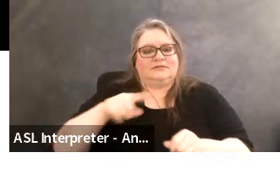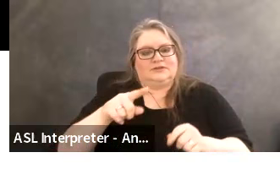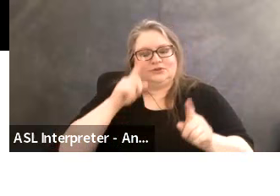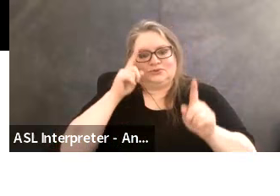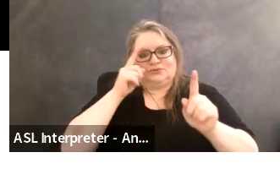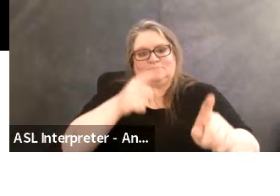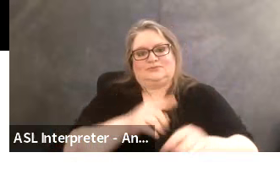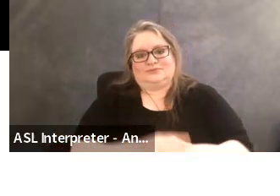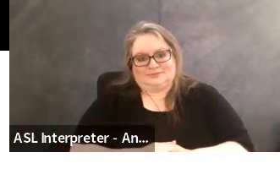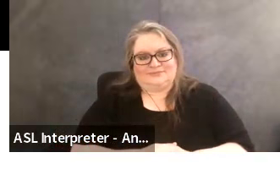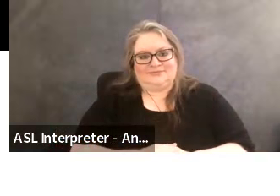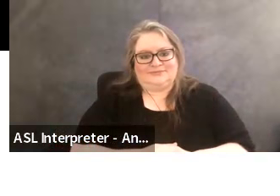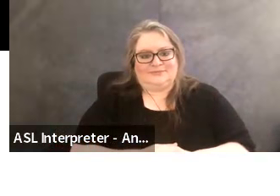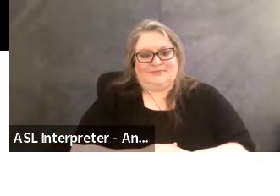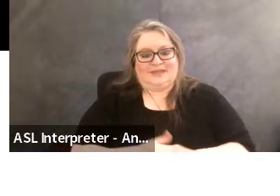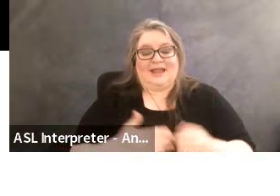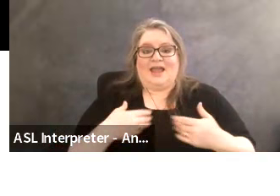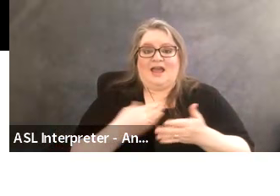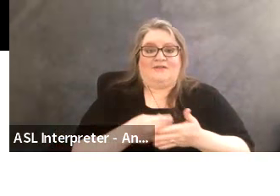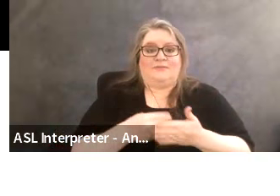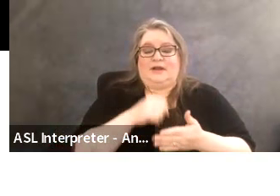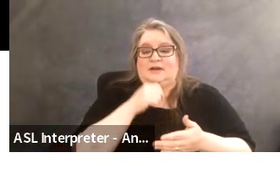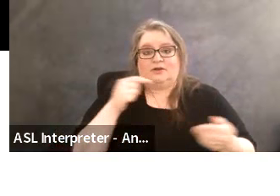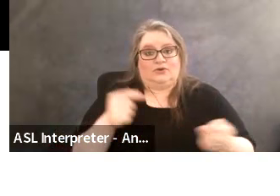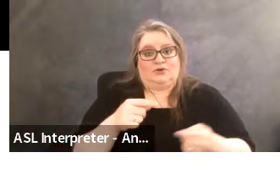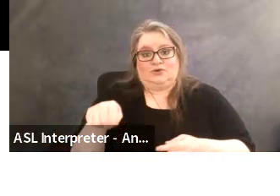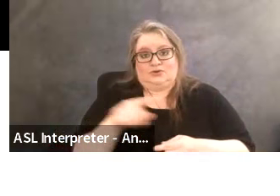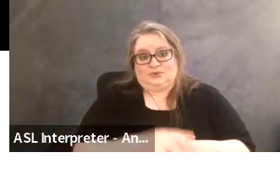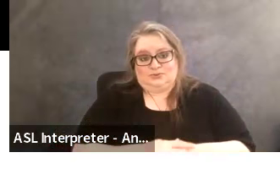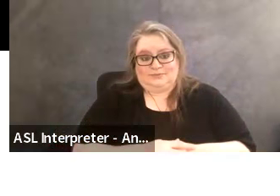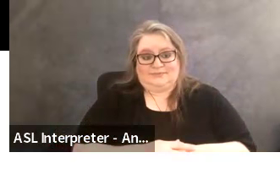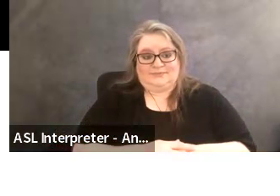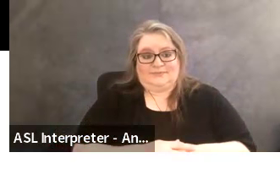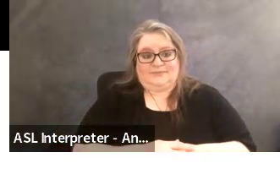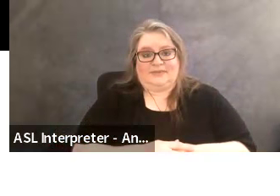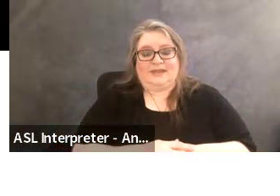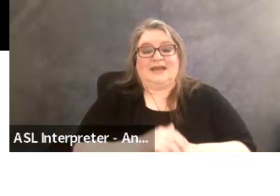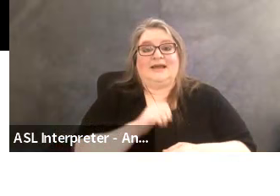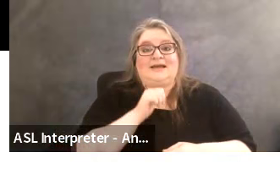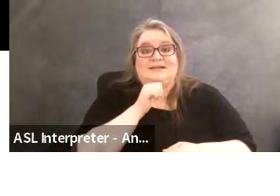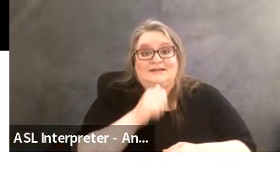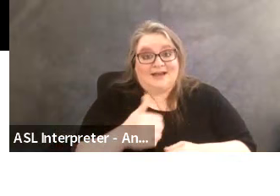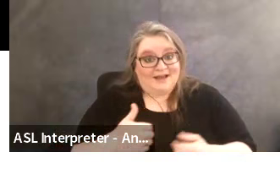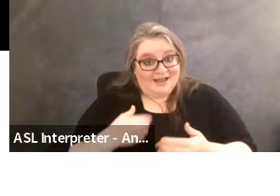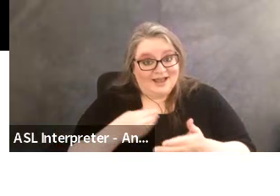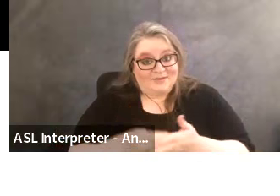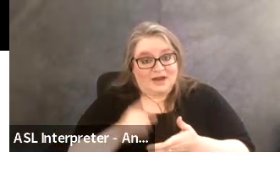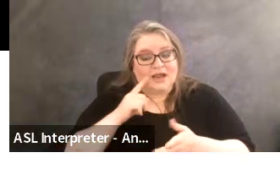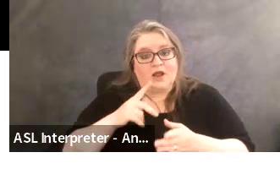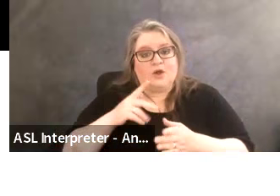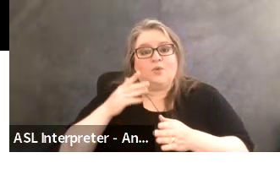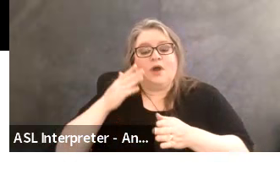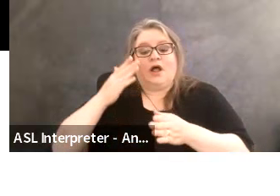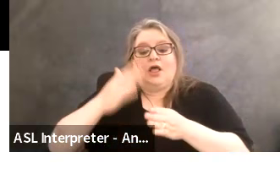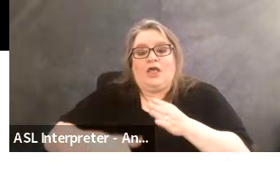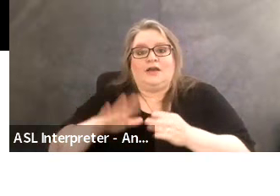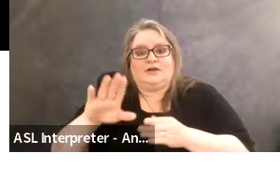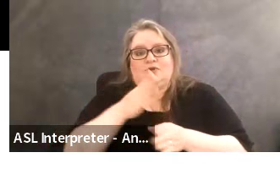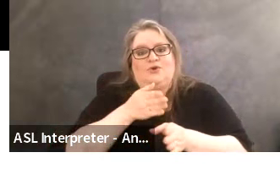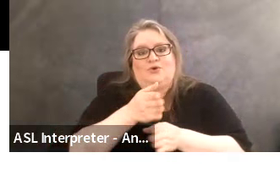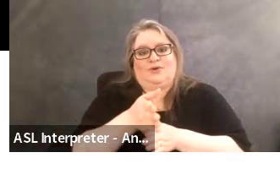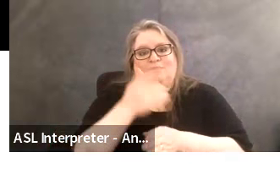haul. Having money is not going to hurt you. Not having money may end your career.